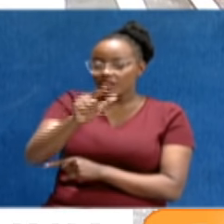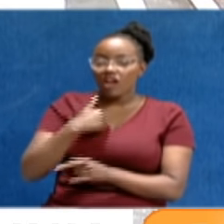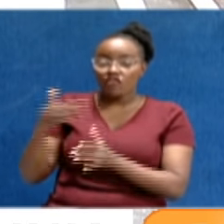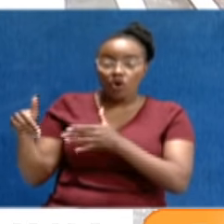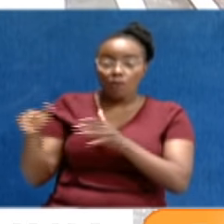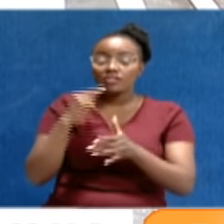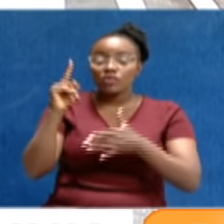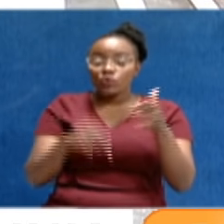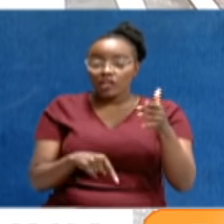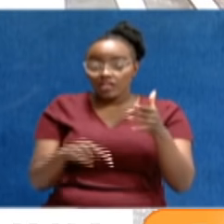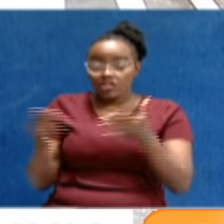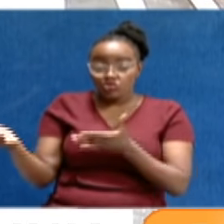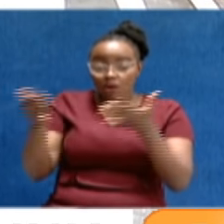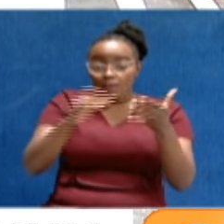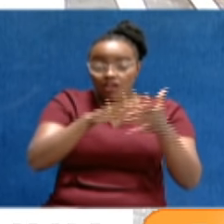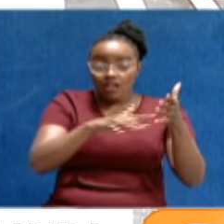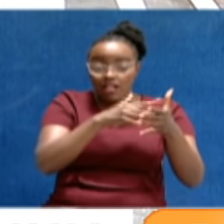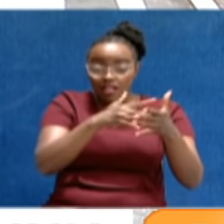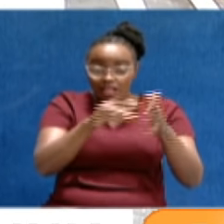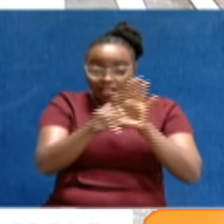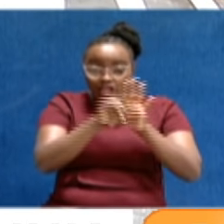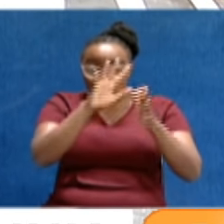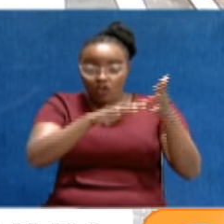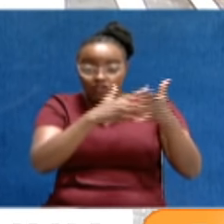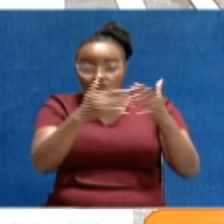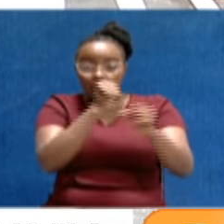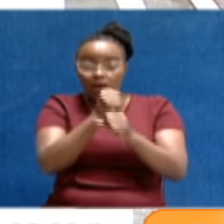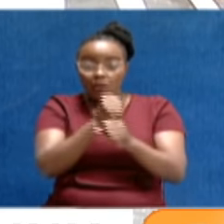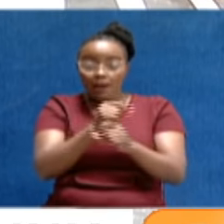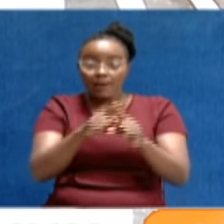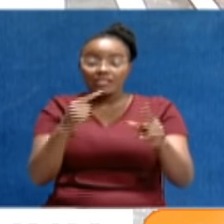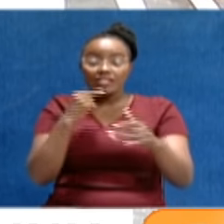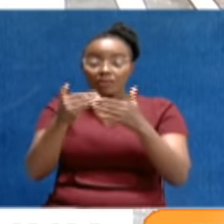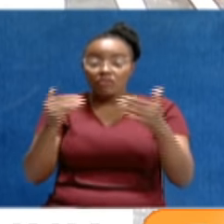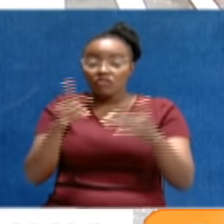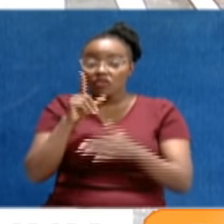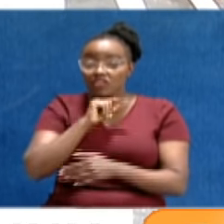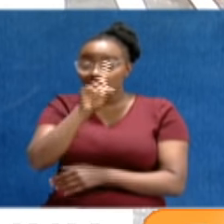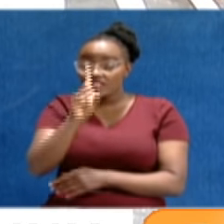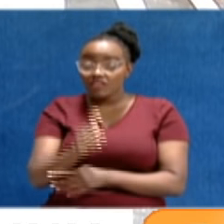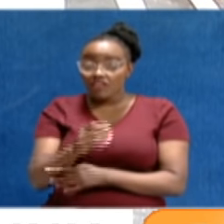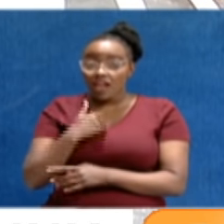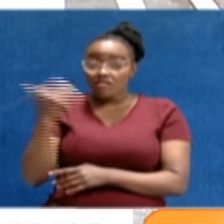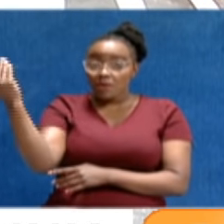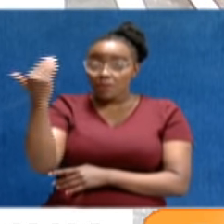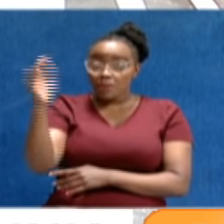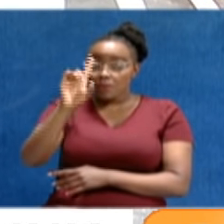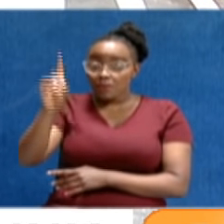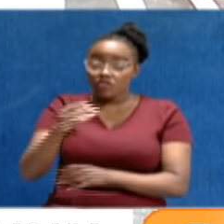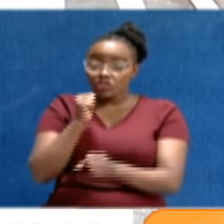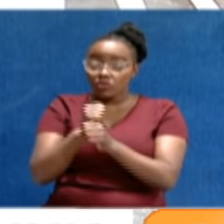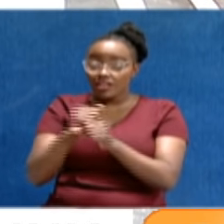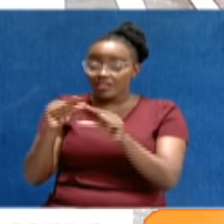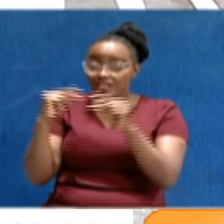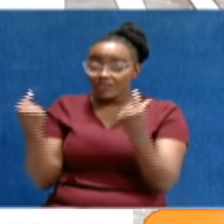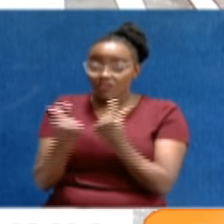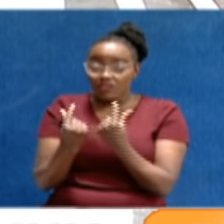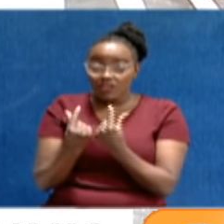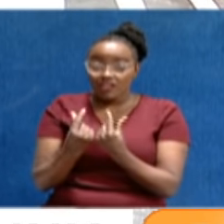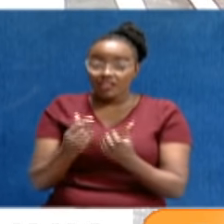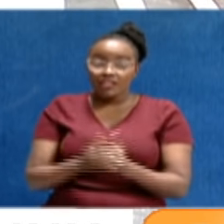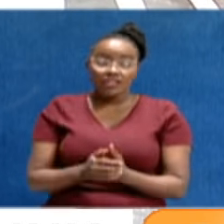opportunity to say legal framework is missing here. Why did you do that? But we have said that before. Who are we? did you make a presentation to the task force, Alice? What